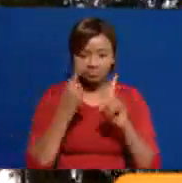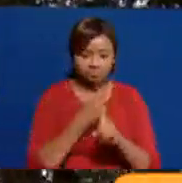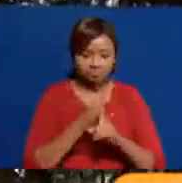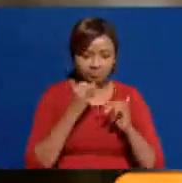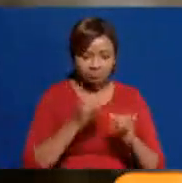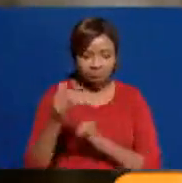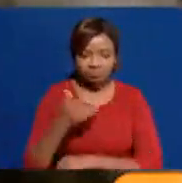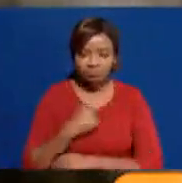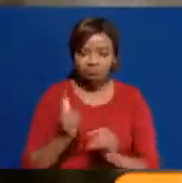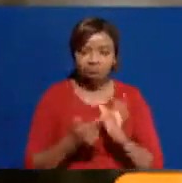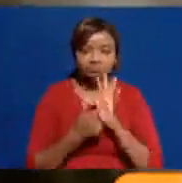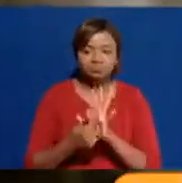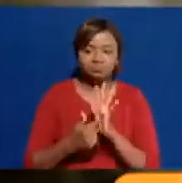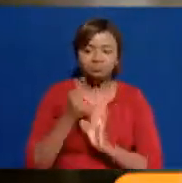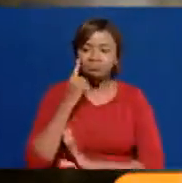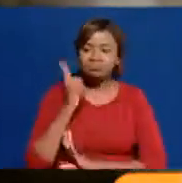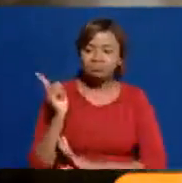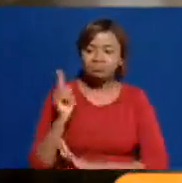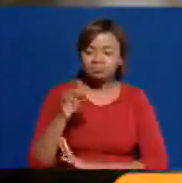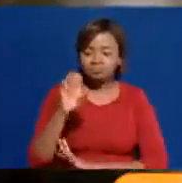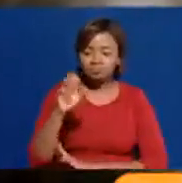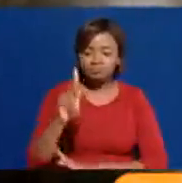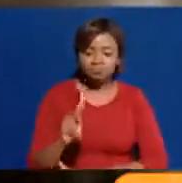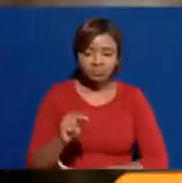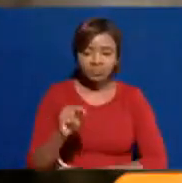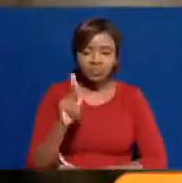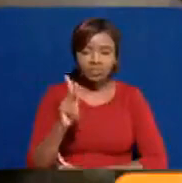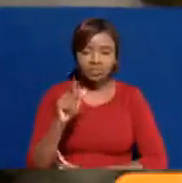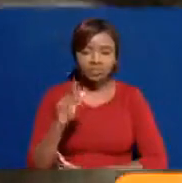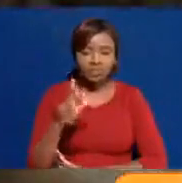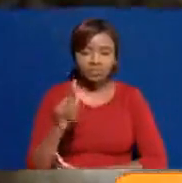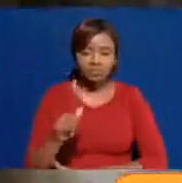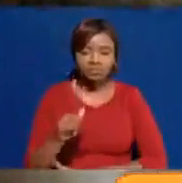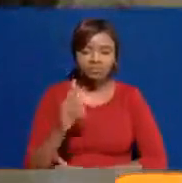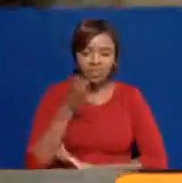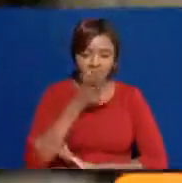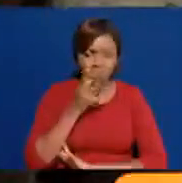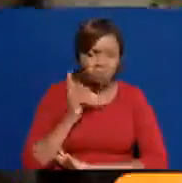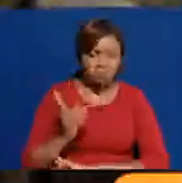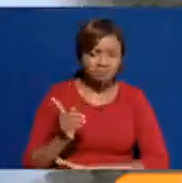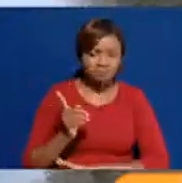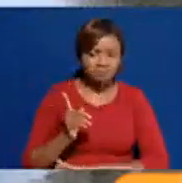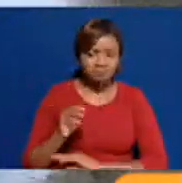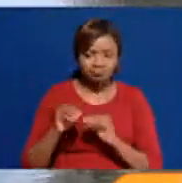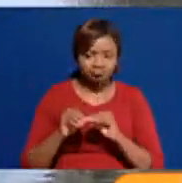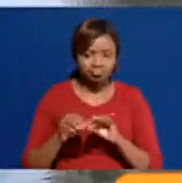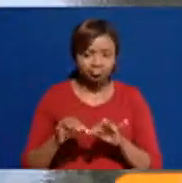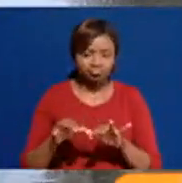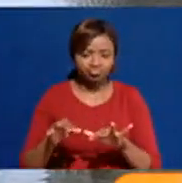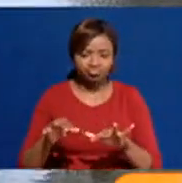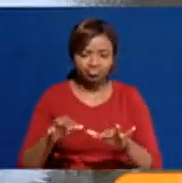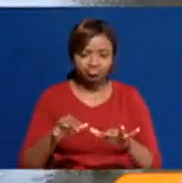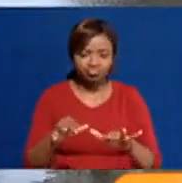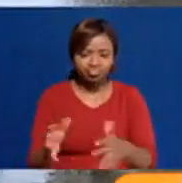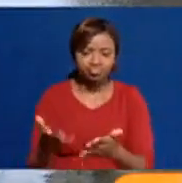This is the EnkongúEnkare Springs in Narosra in Narok South. The freshwater springs flow through this water pan